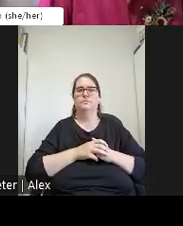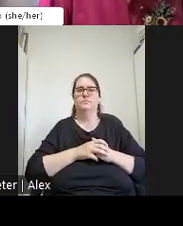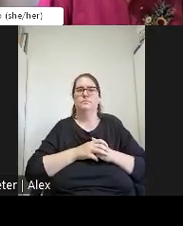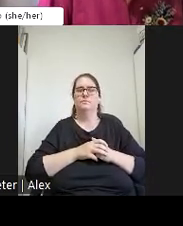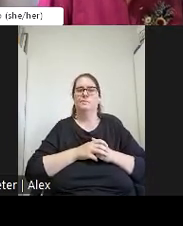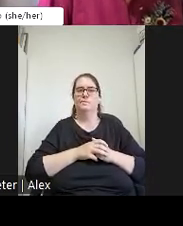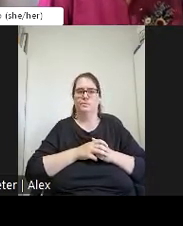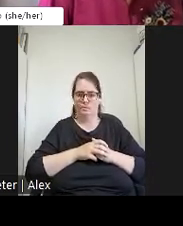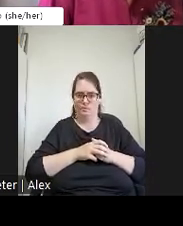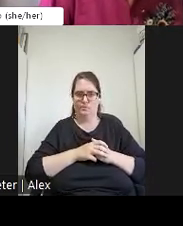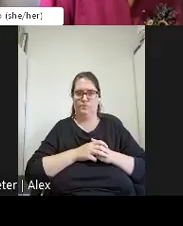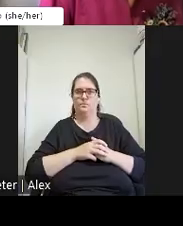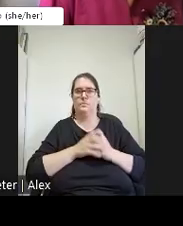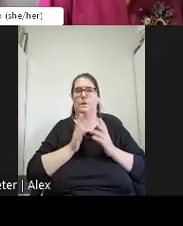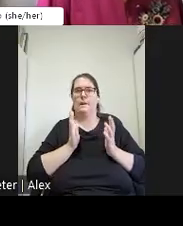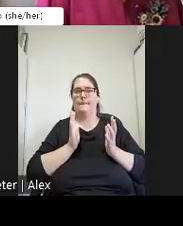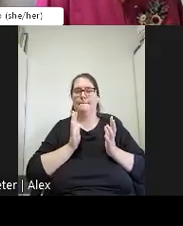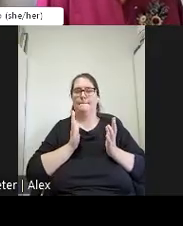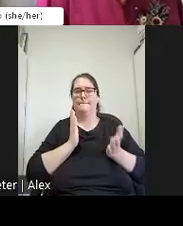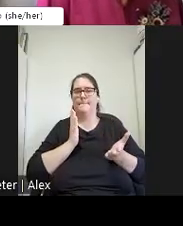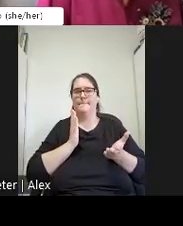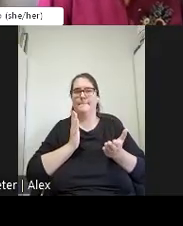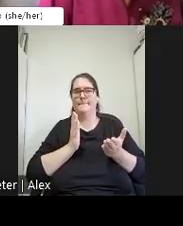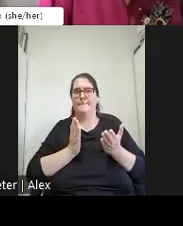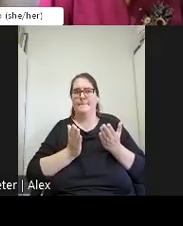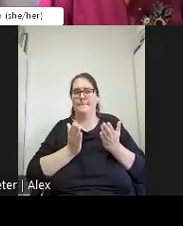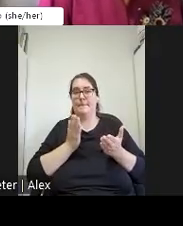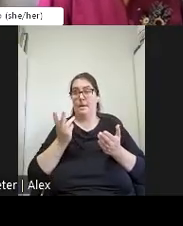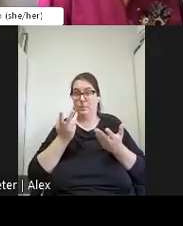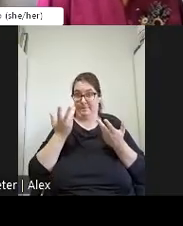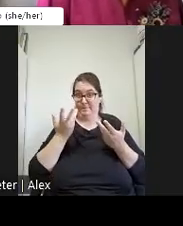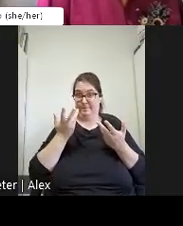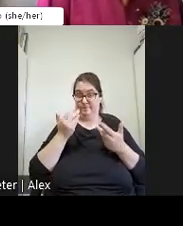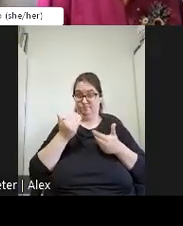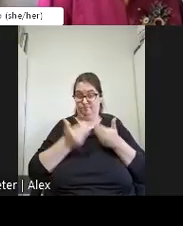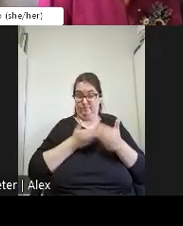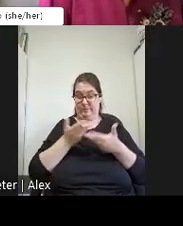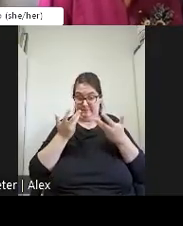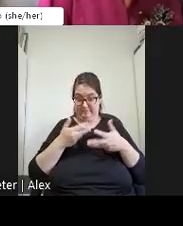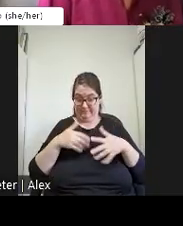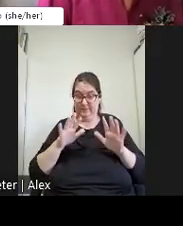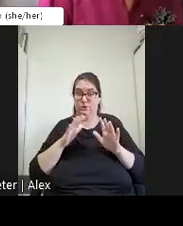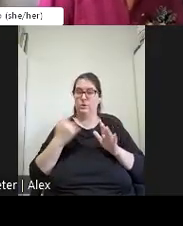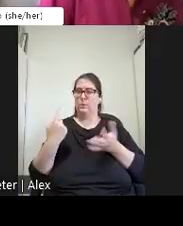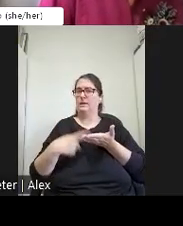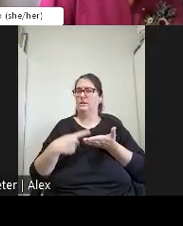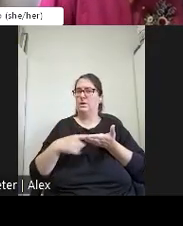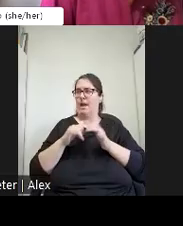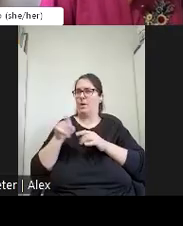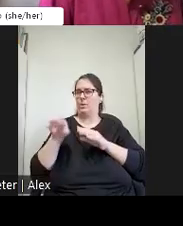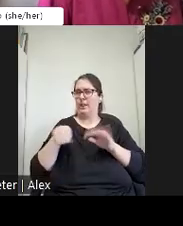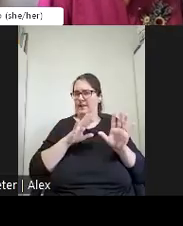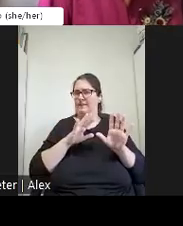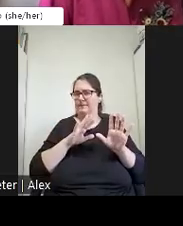So maybe maybe once we have done this process of the assessment, we can talk about leaving